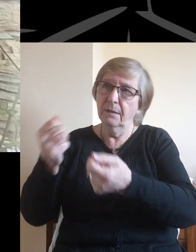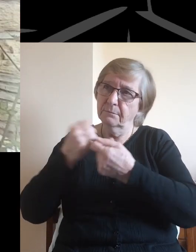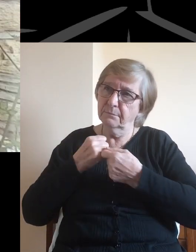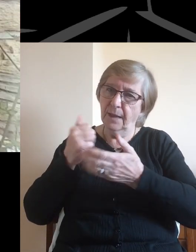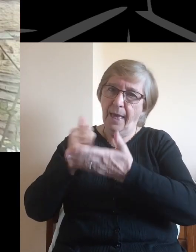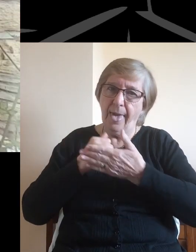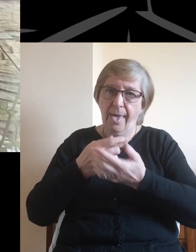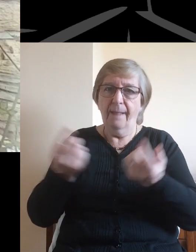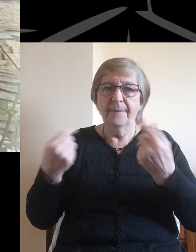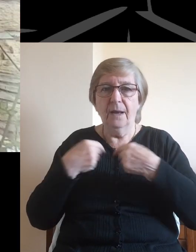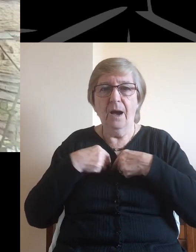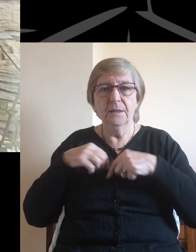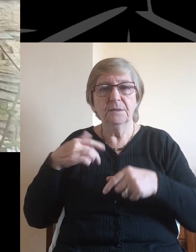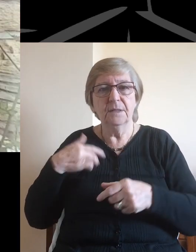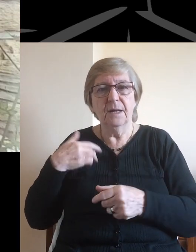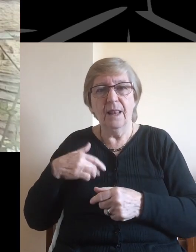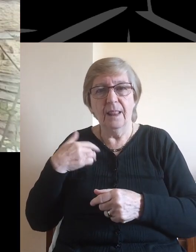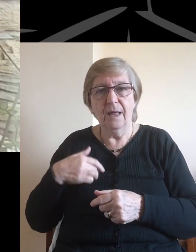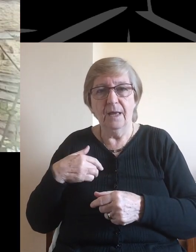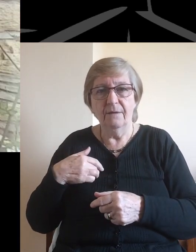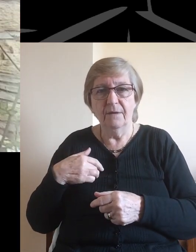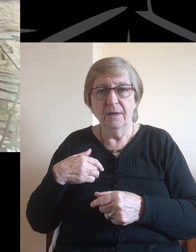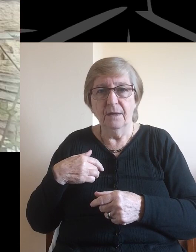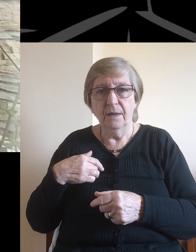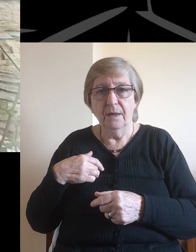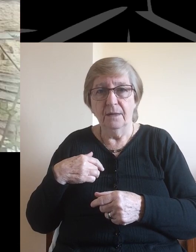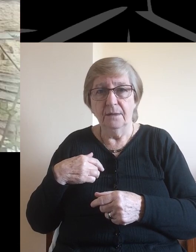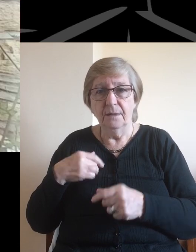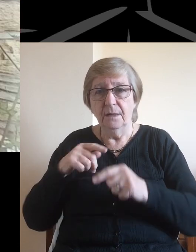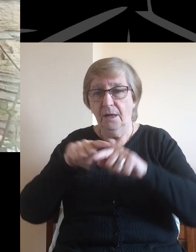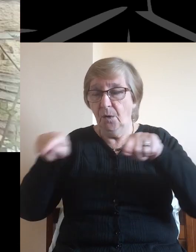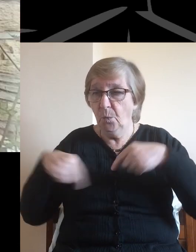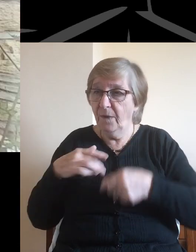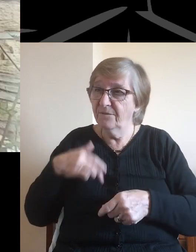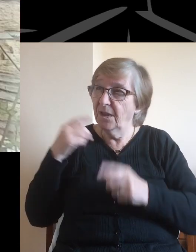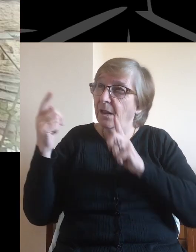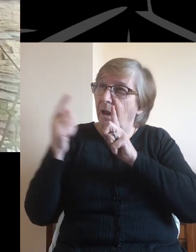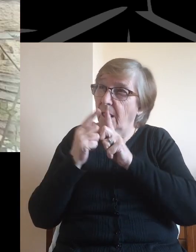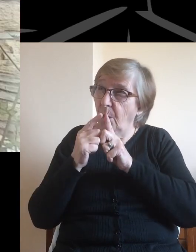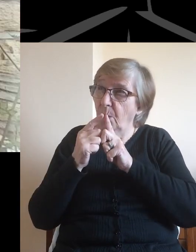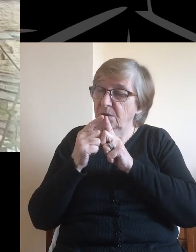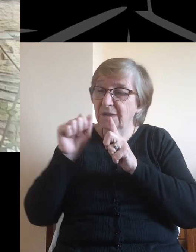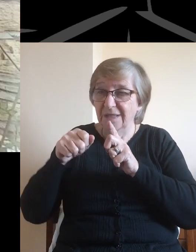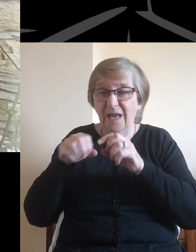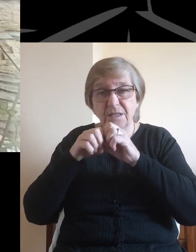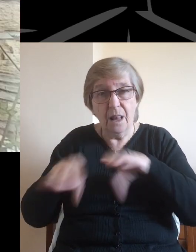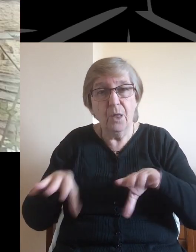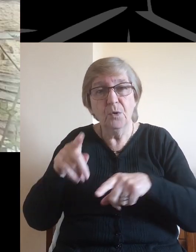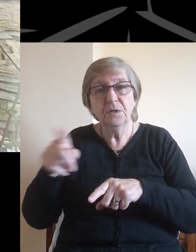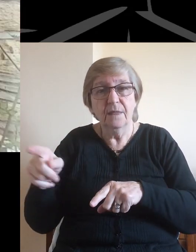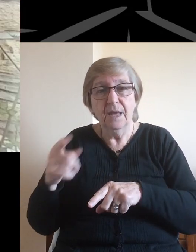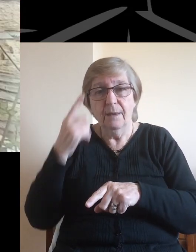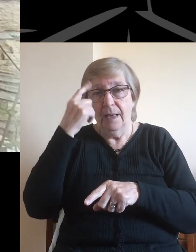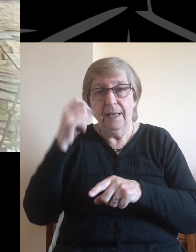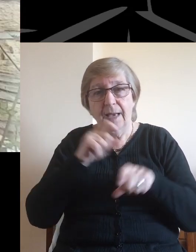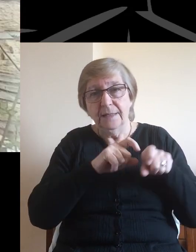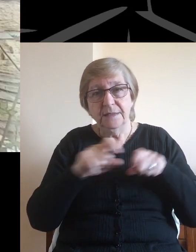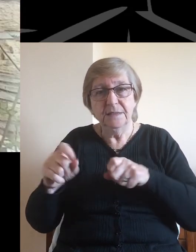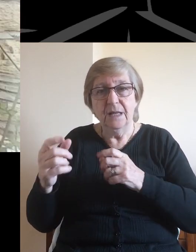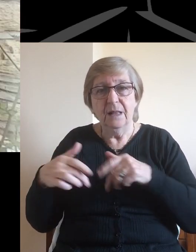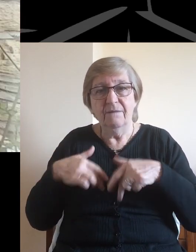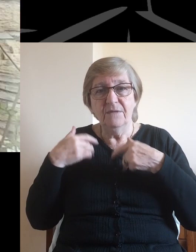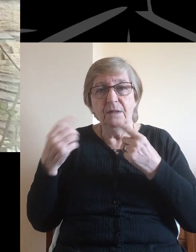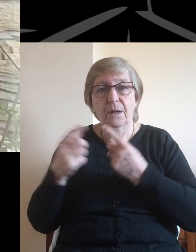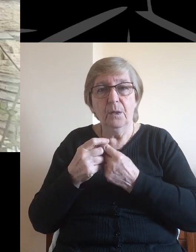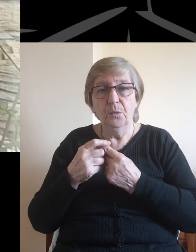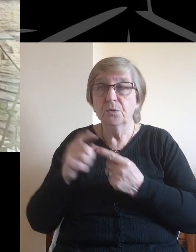impact they have had in our lives and how you've caused us to love them even though we have now lost them from our view.